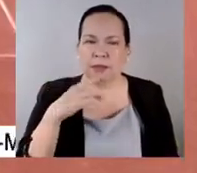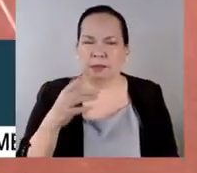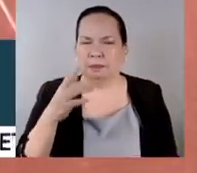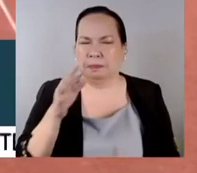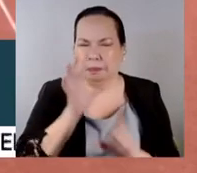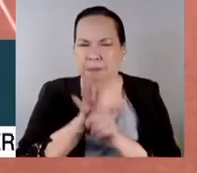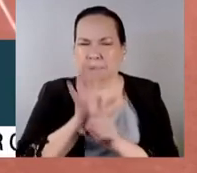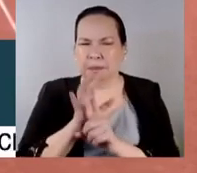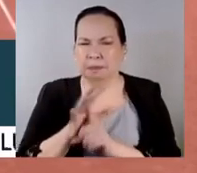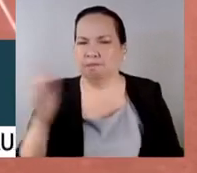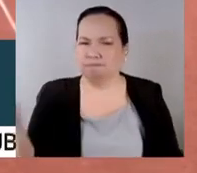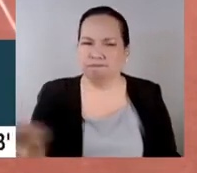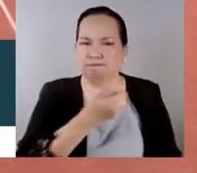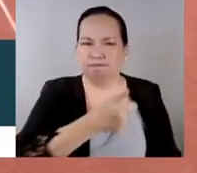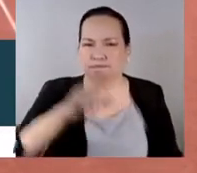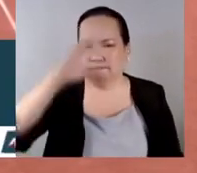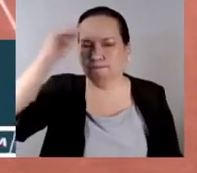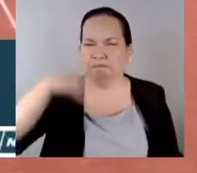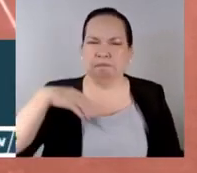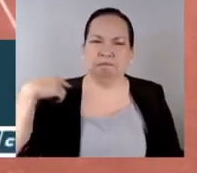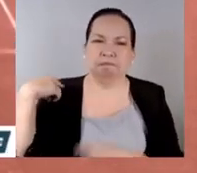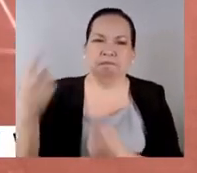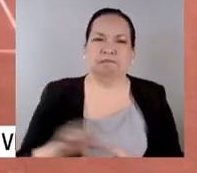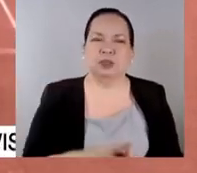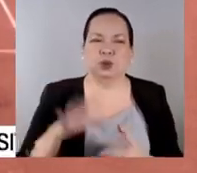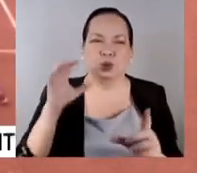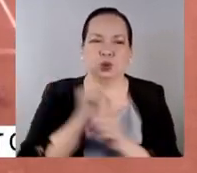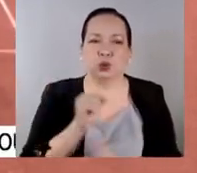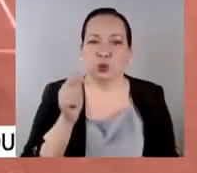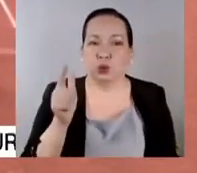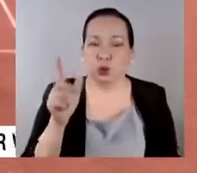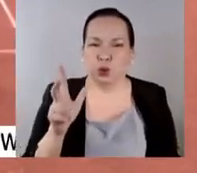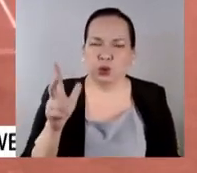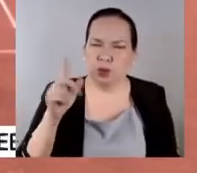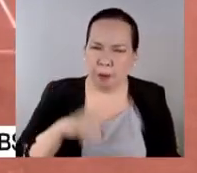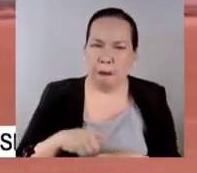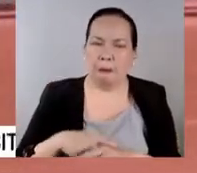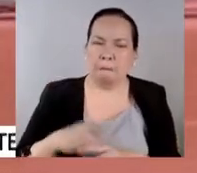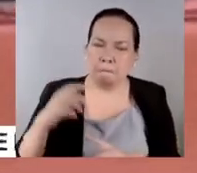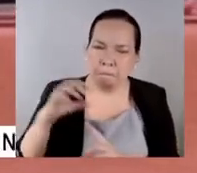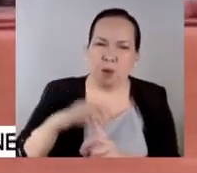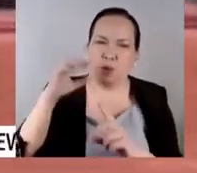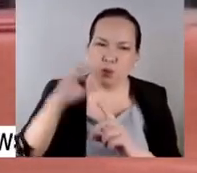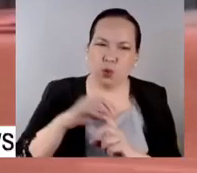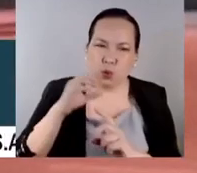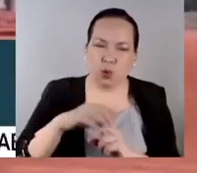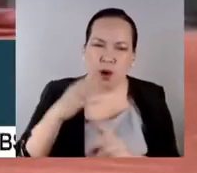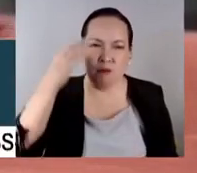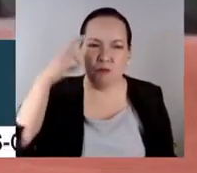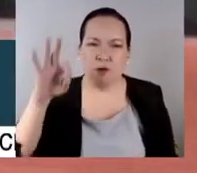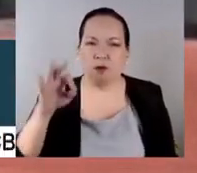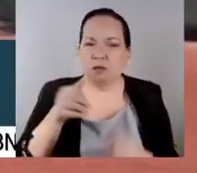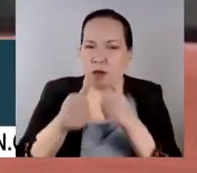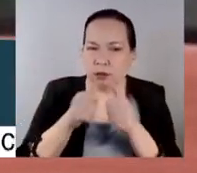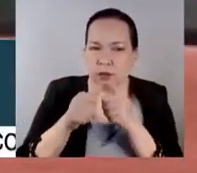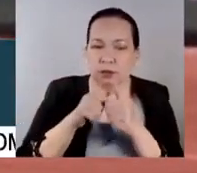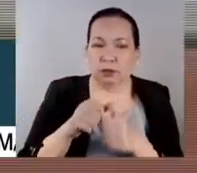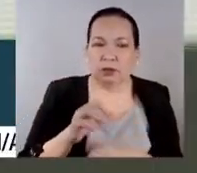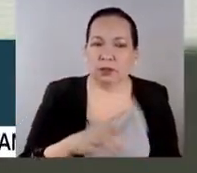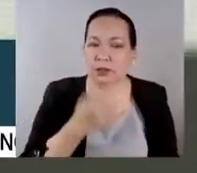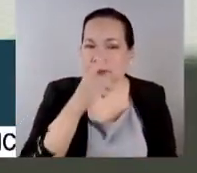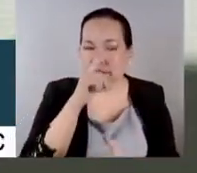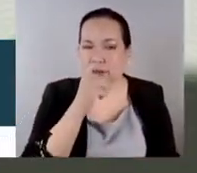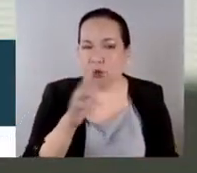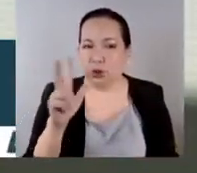of all time after capturing a record 23rd Grand Slam title at the French Open. The 36-year-old